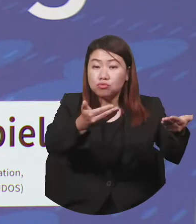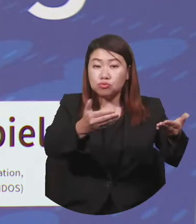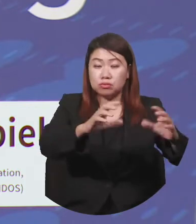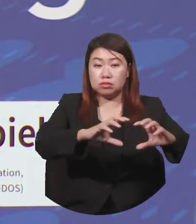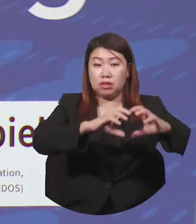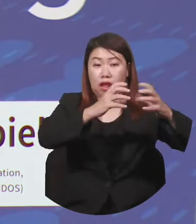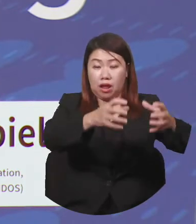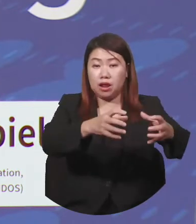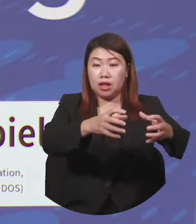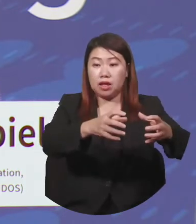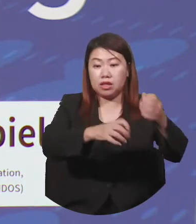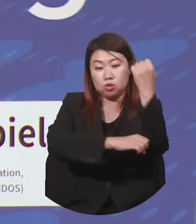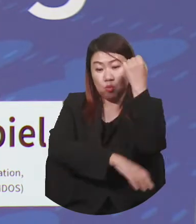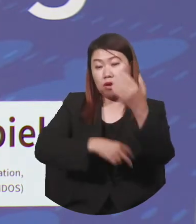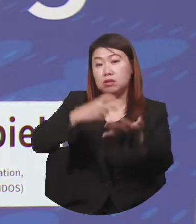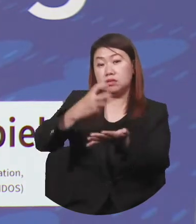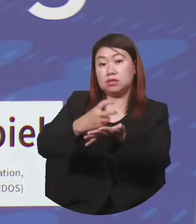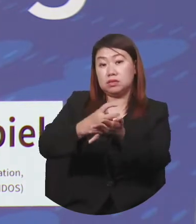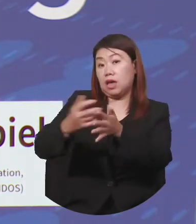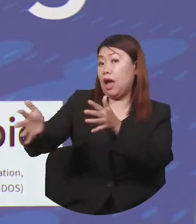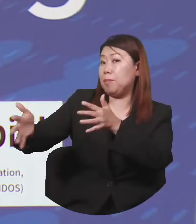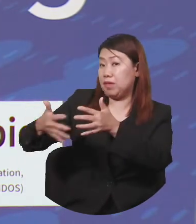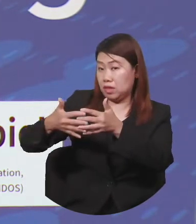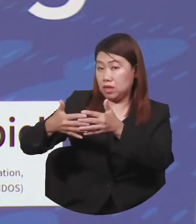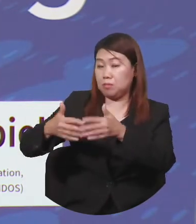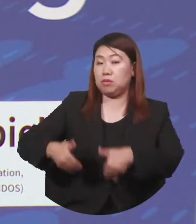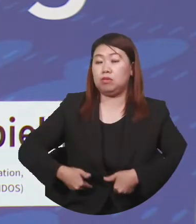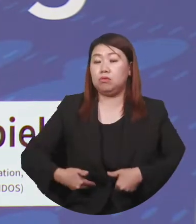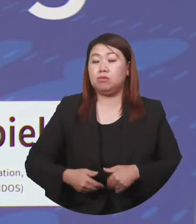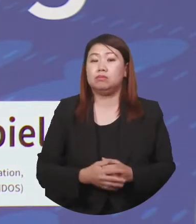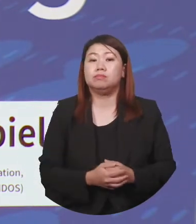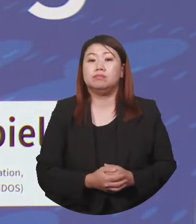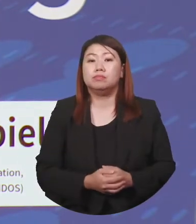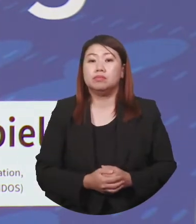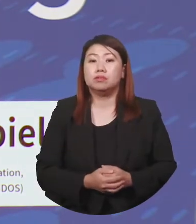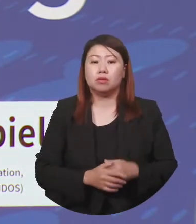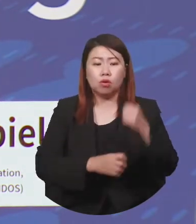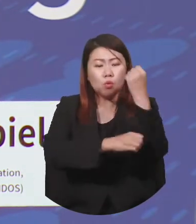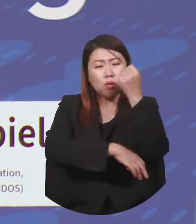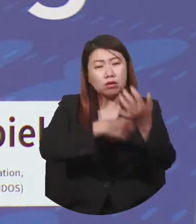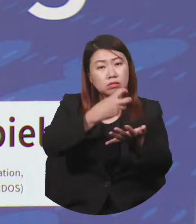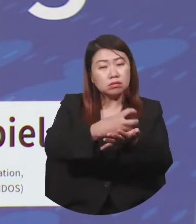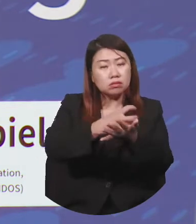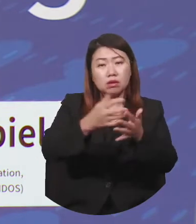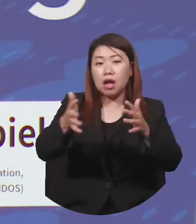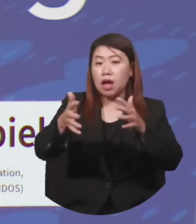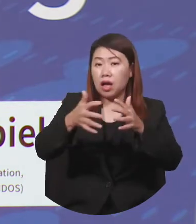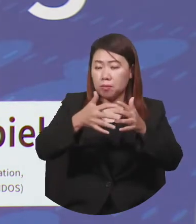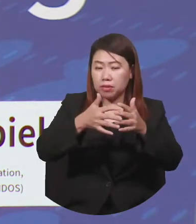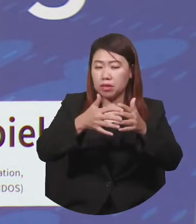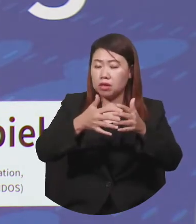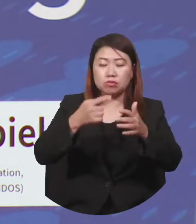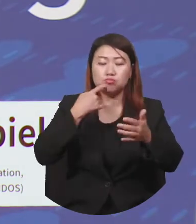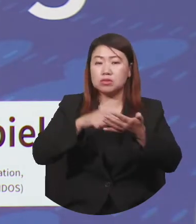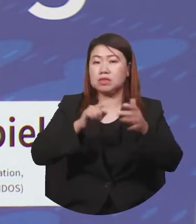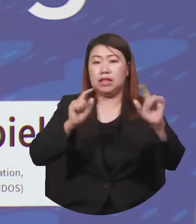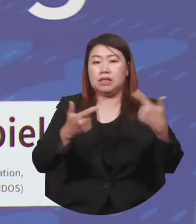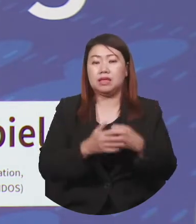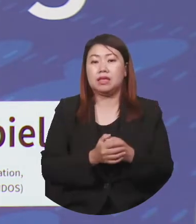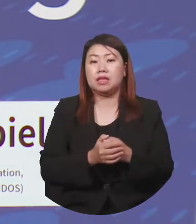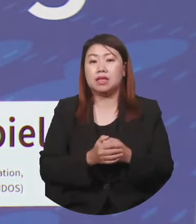seems to be not likely, not to be feasible. Yeah? And maybe we should just accept it, and Korea did a great job with